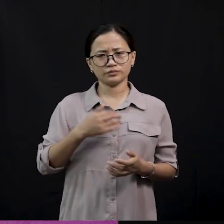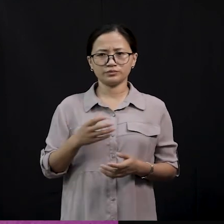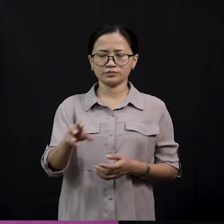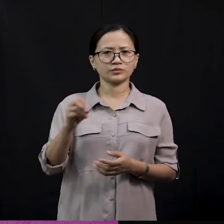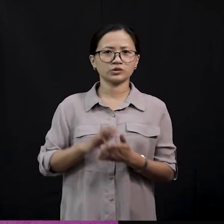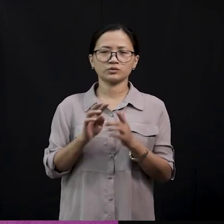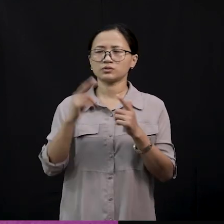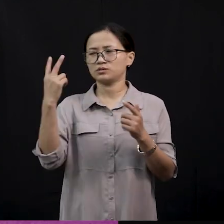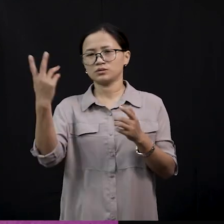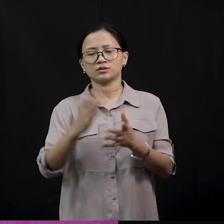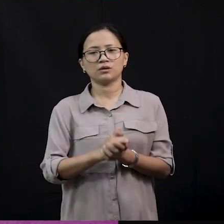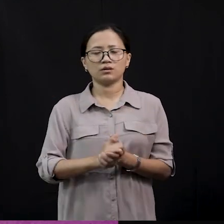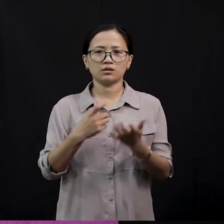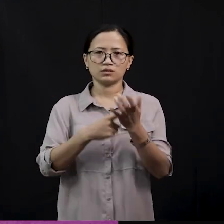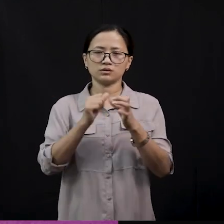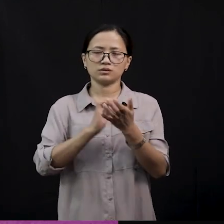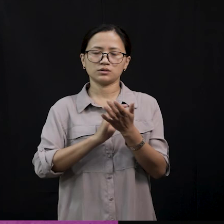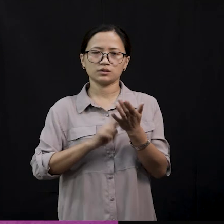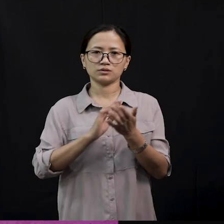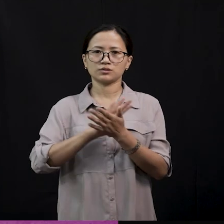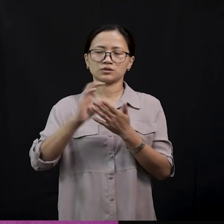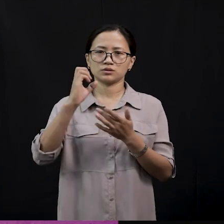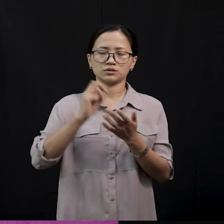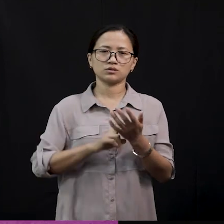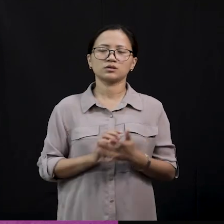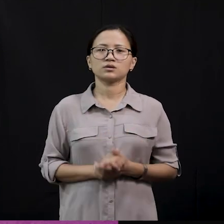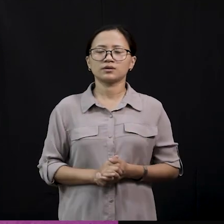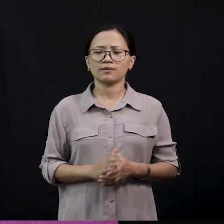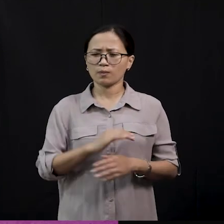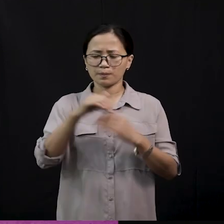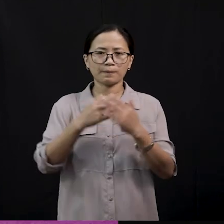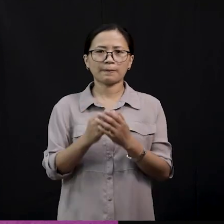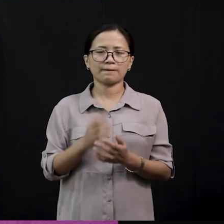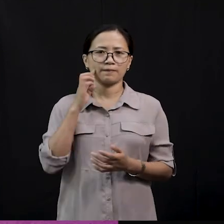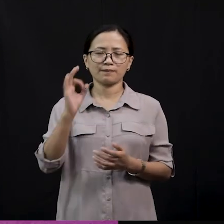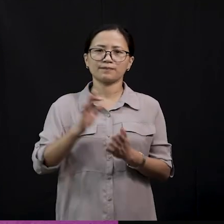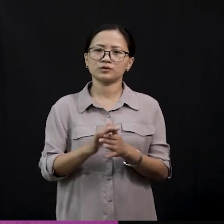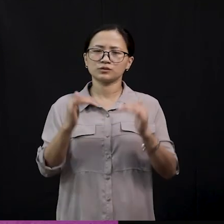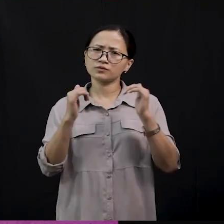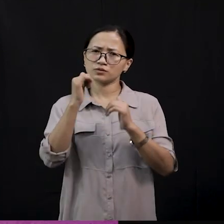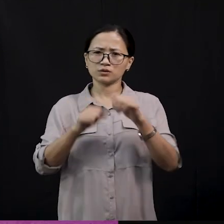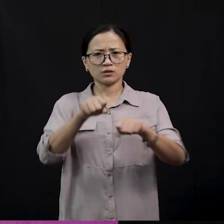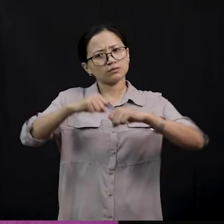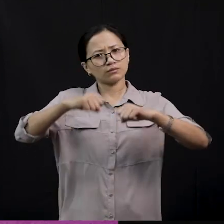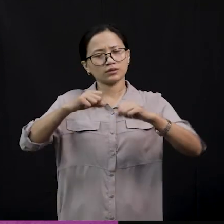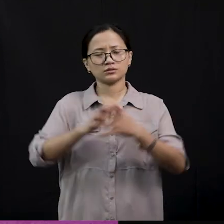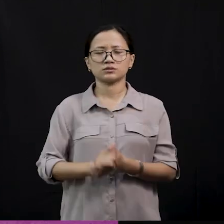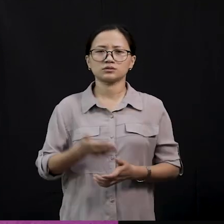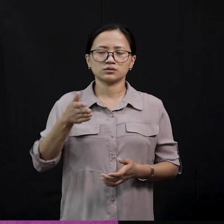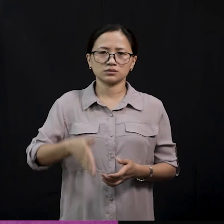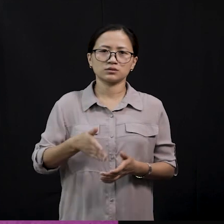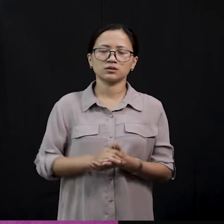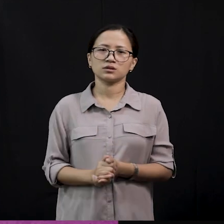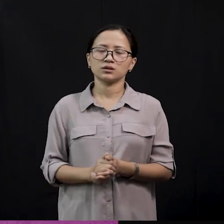take a trip to Ranchi. So all these things are also important, and we need to balance it. And when we do that, we